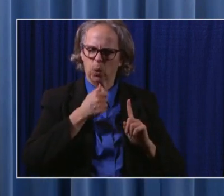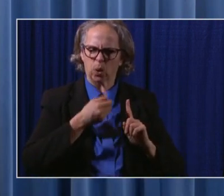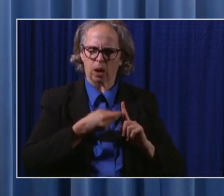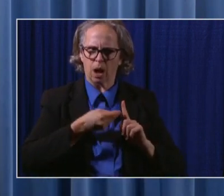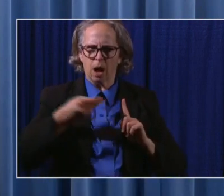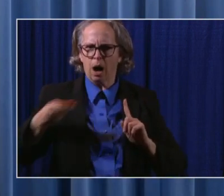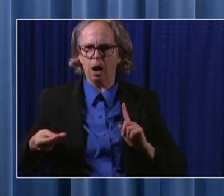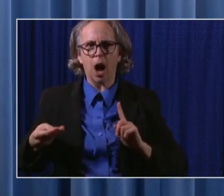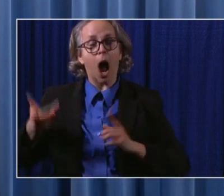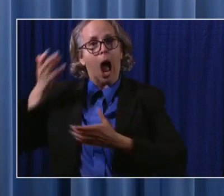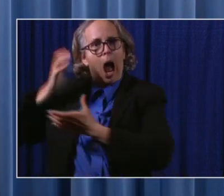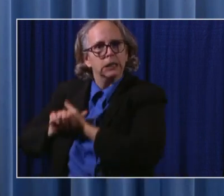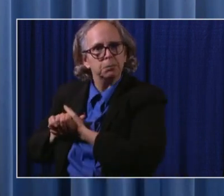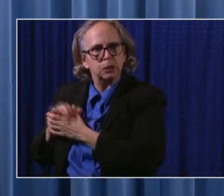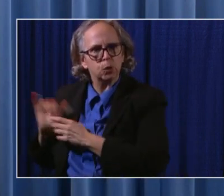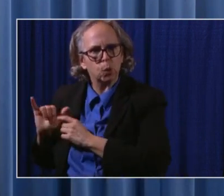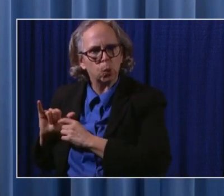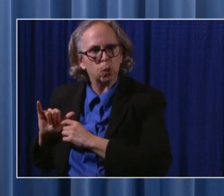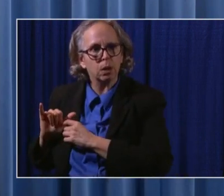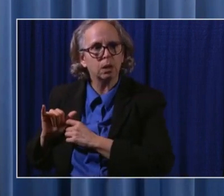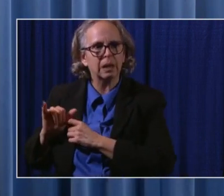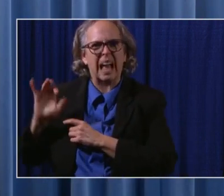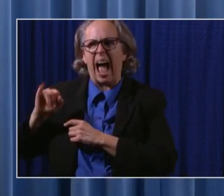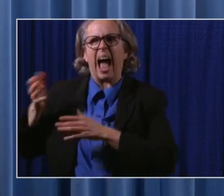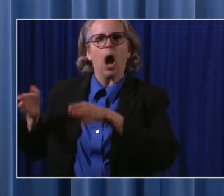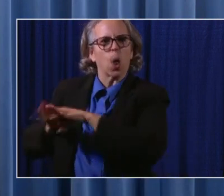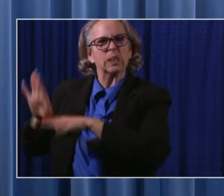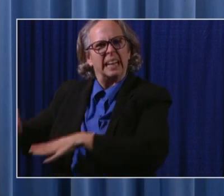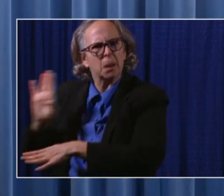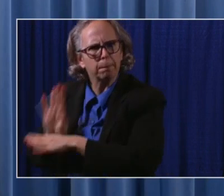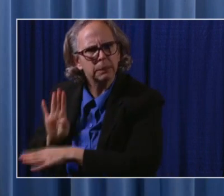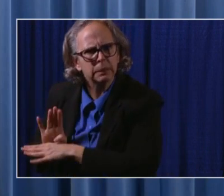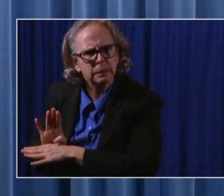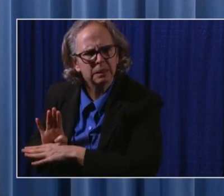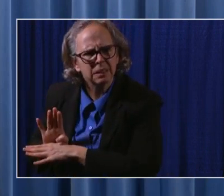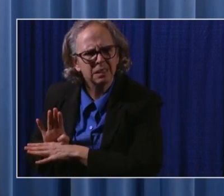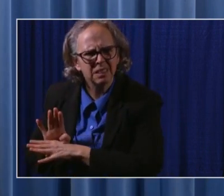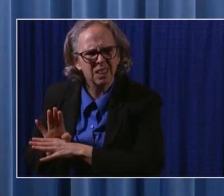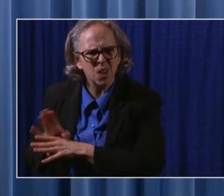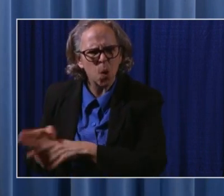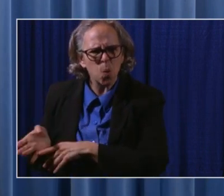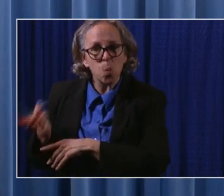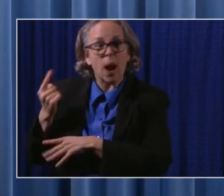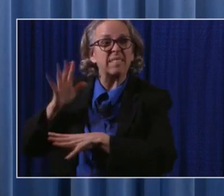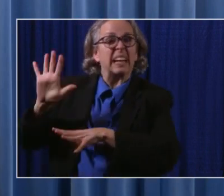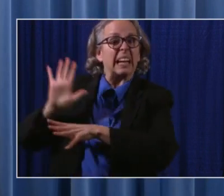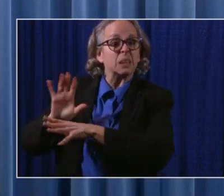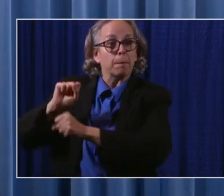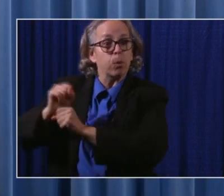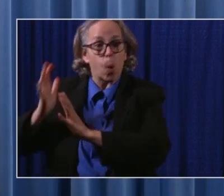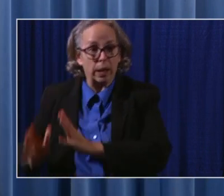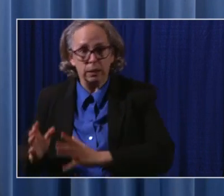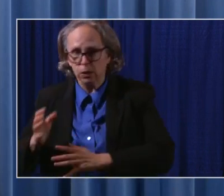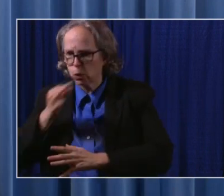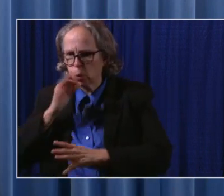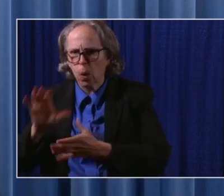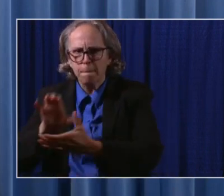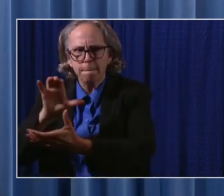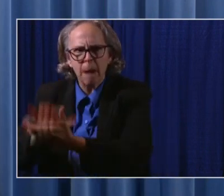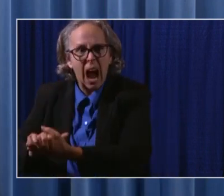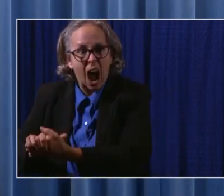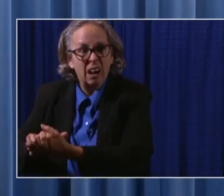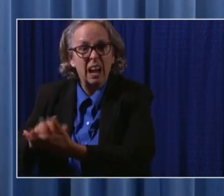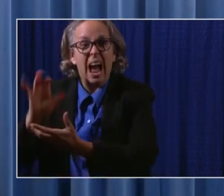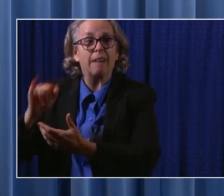his employees quarantined. One of his employees was getting married and found out on her wedding day that she would need to